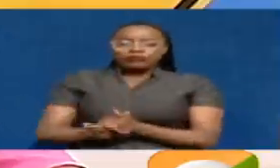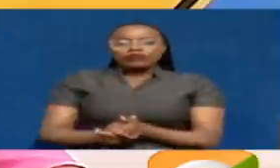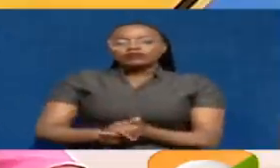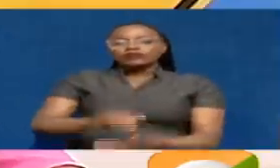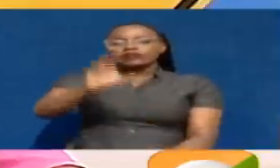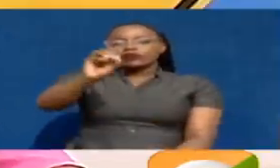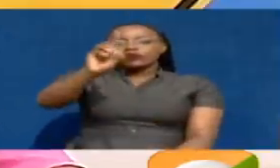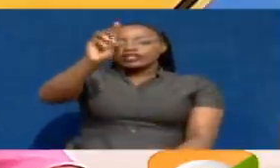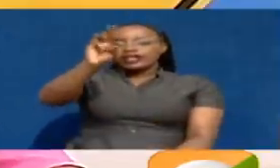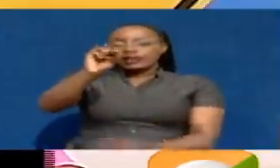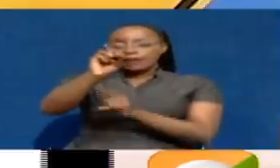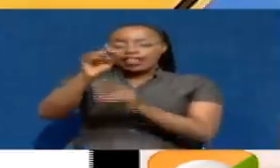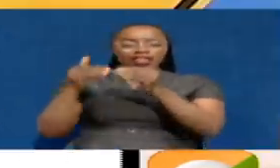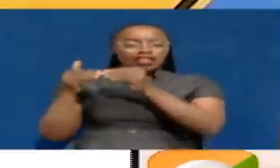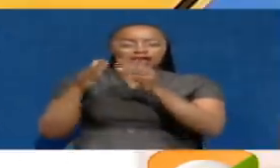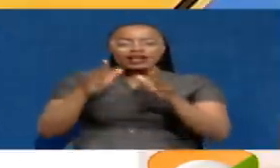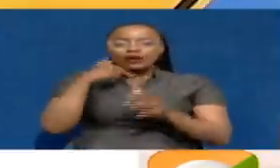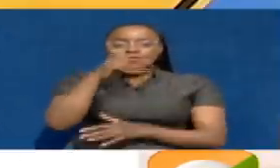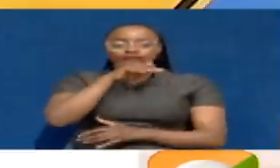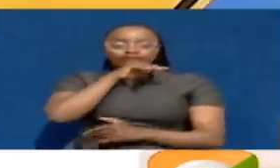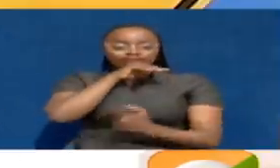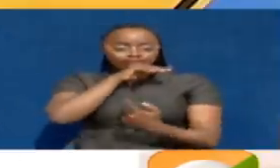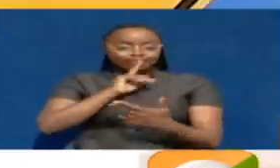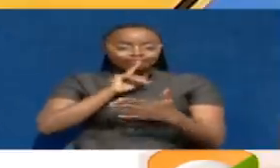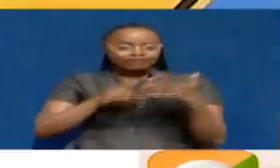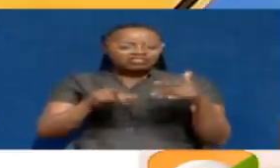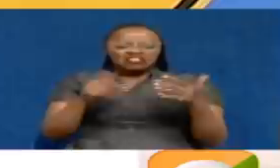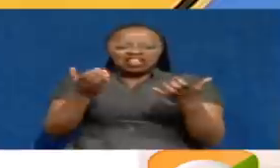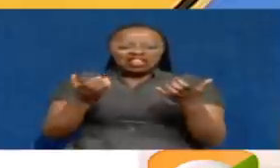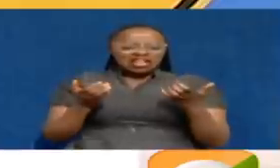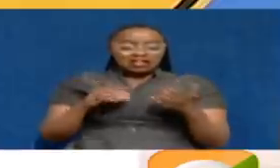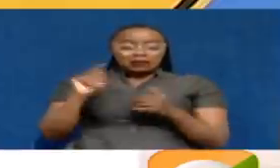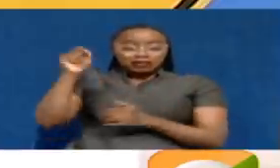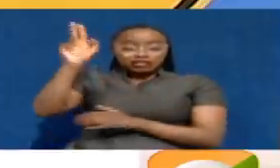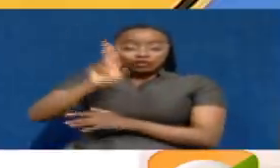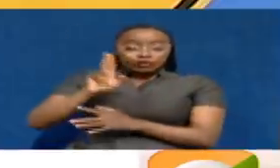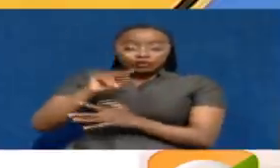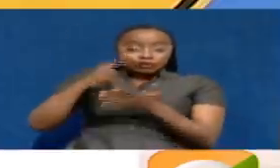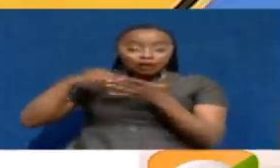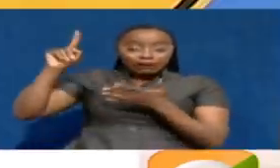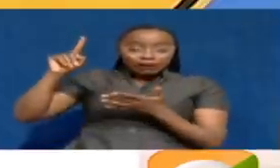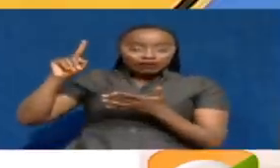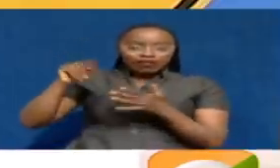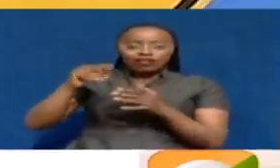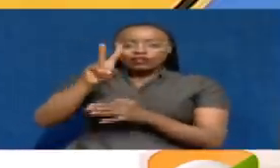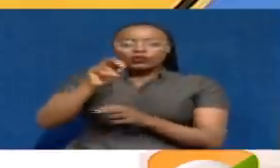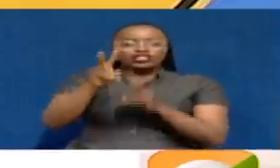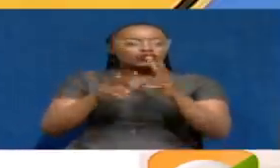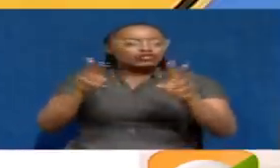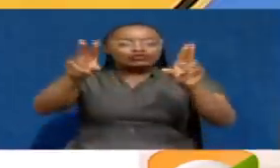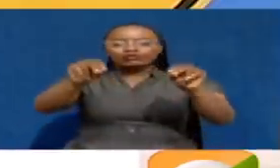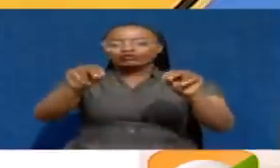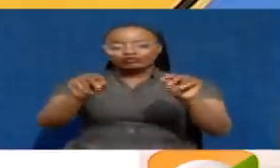Now, Orange Democratic Movement leader Raila Odinga says he does not require President Uhuru Kenyatta's endorsement in